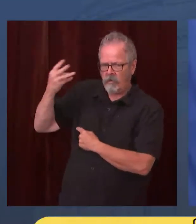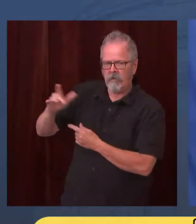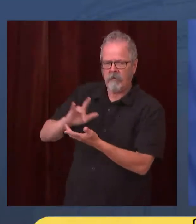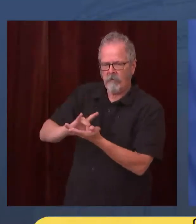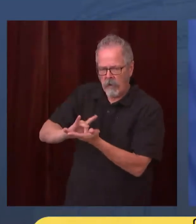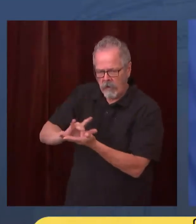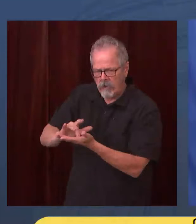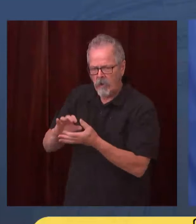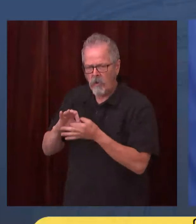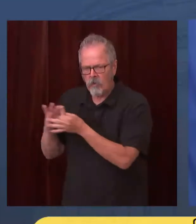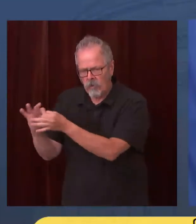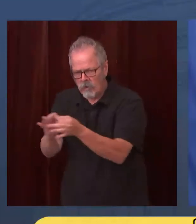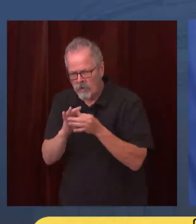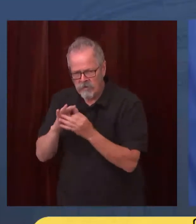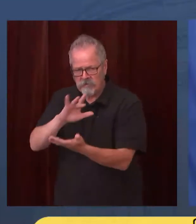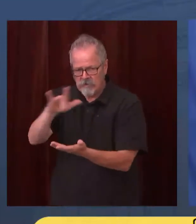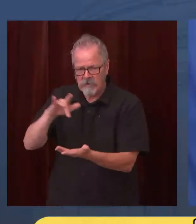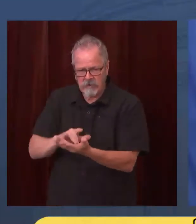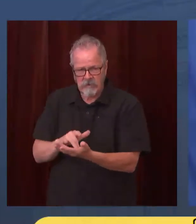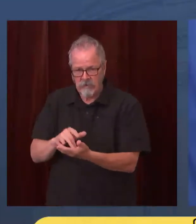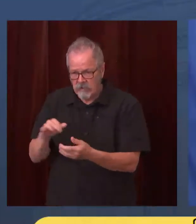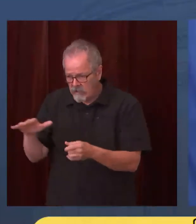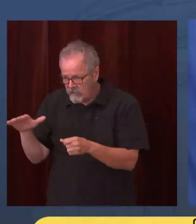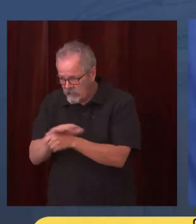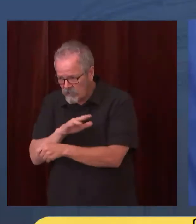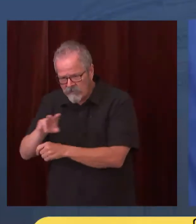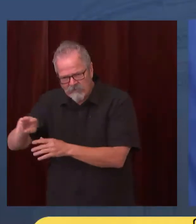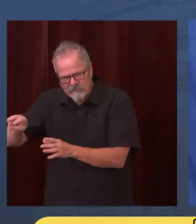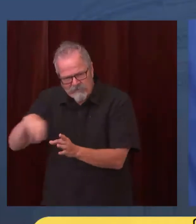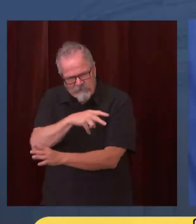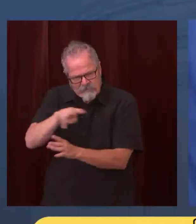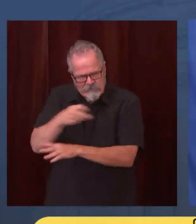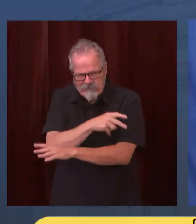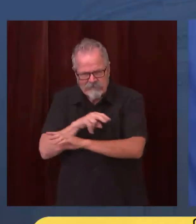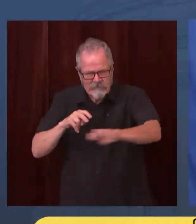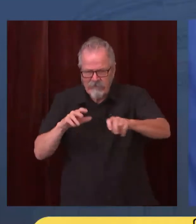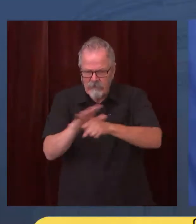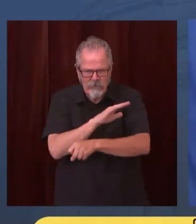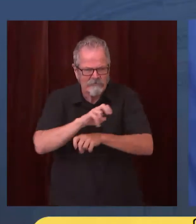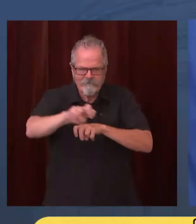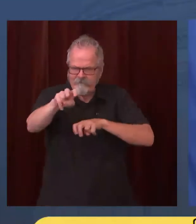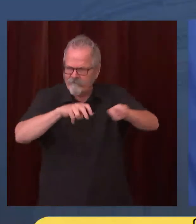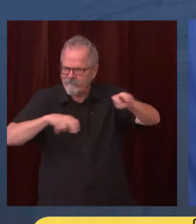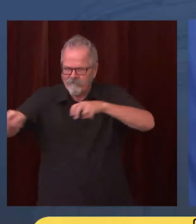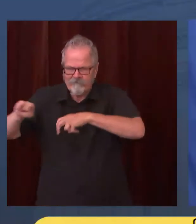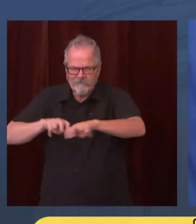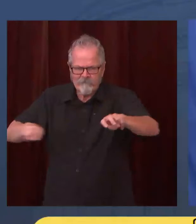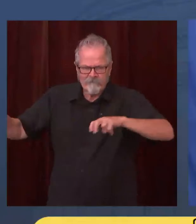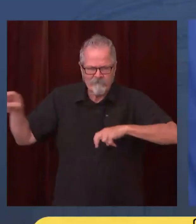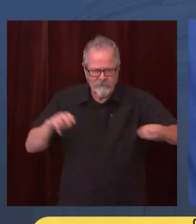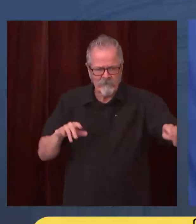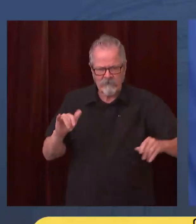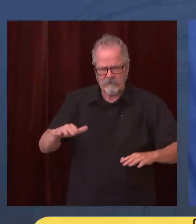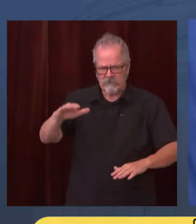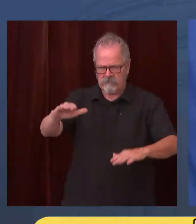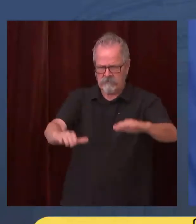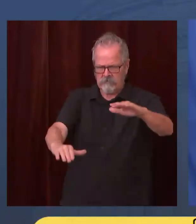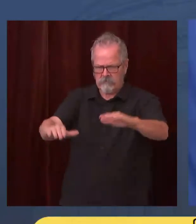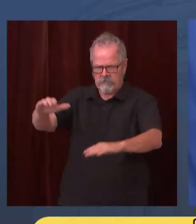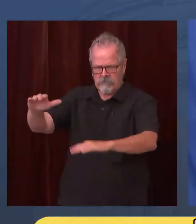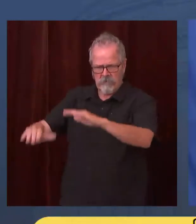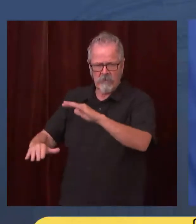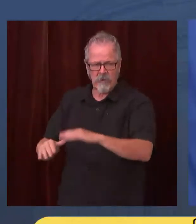certainly balance loading across the system, which also has been difficult because of the very challenge with